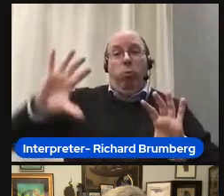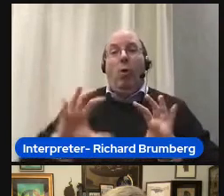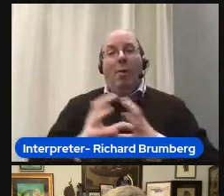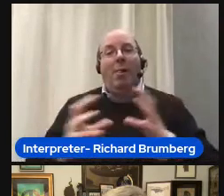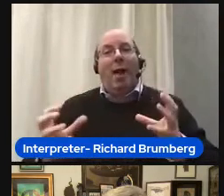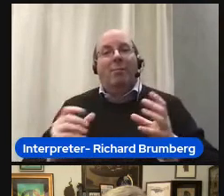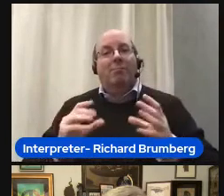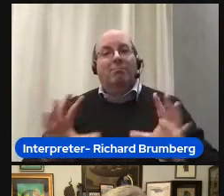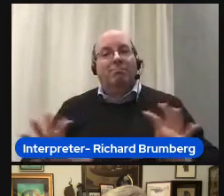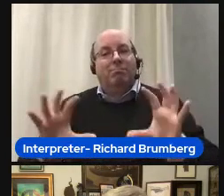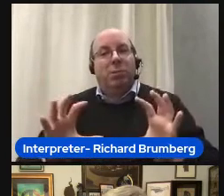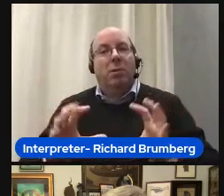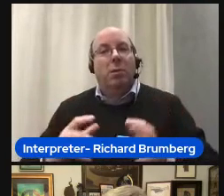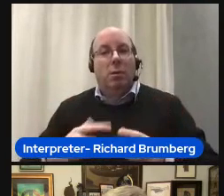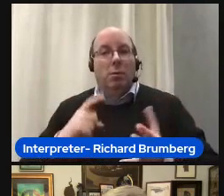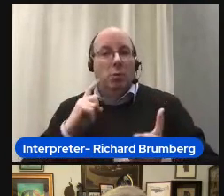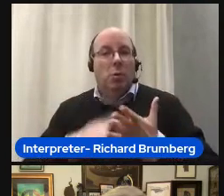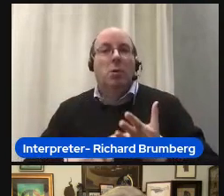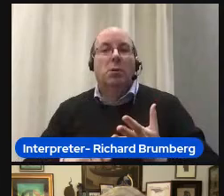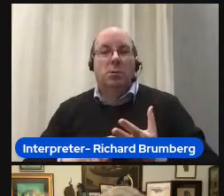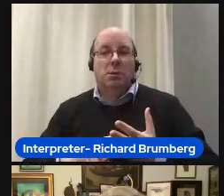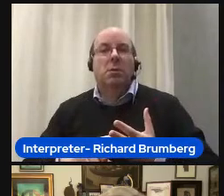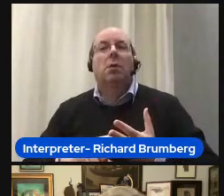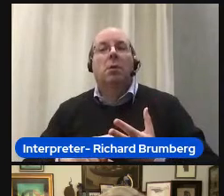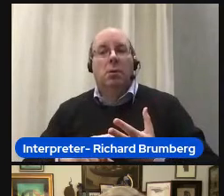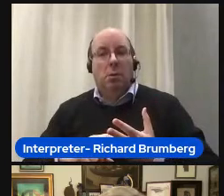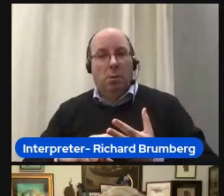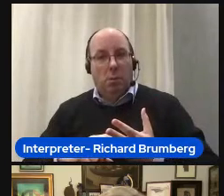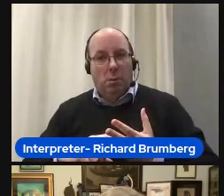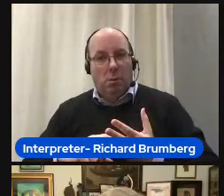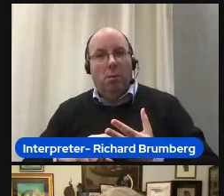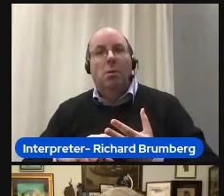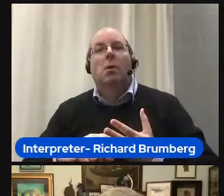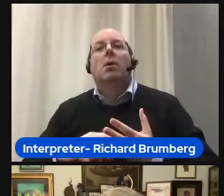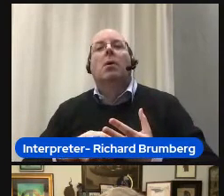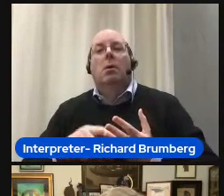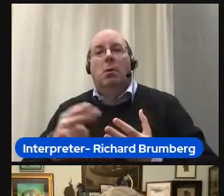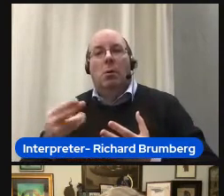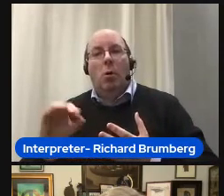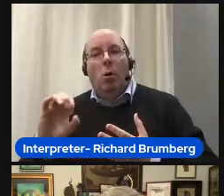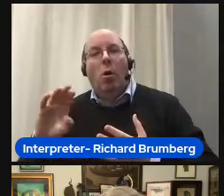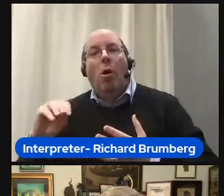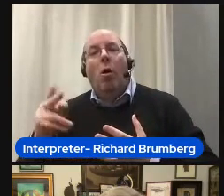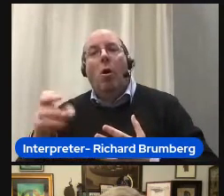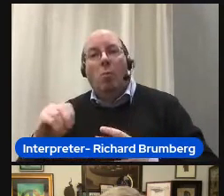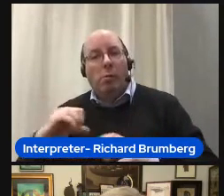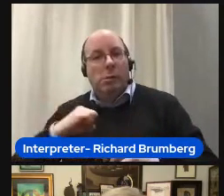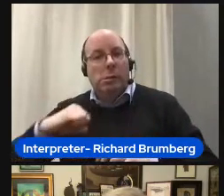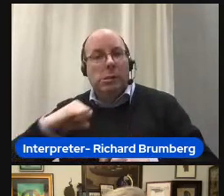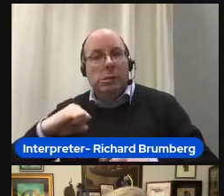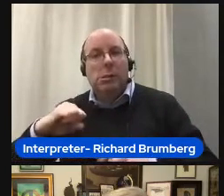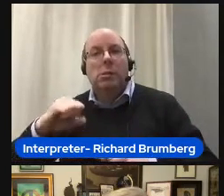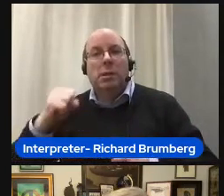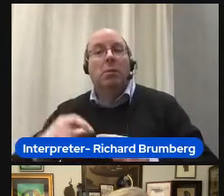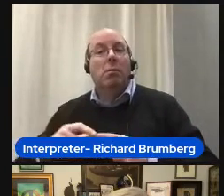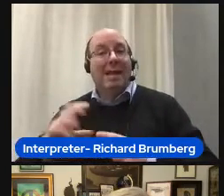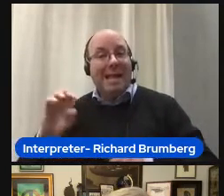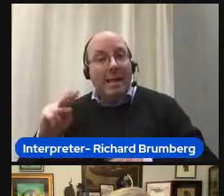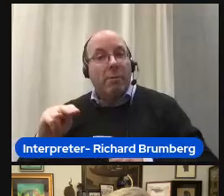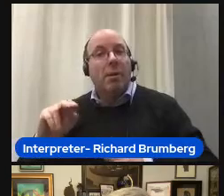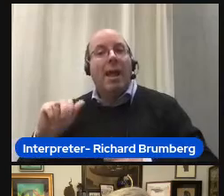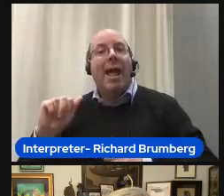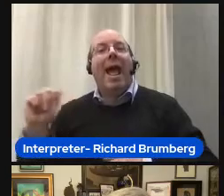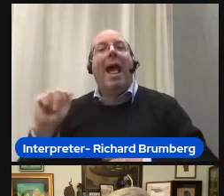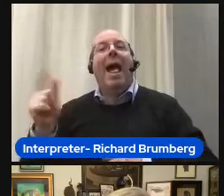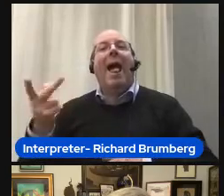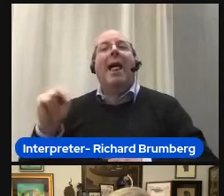And we see homophobic instances all across the South, and even in Athens, Georgia, there was one recently where there